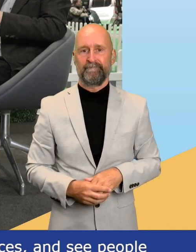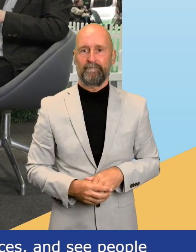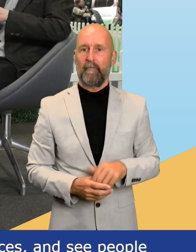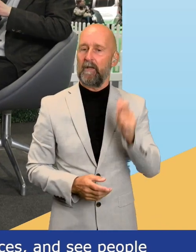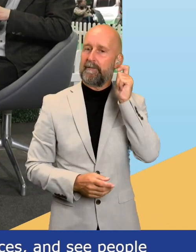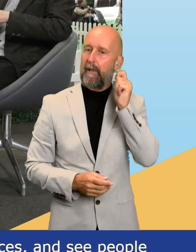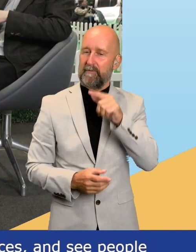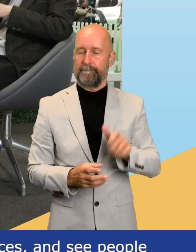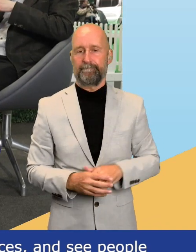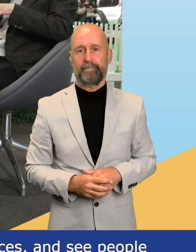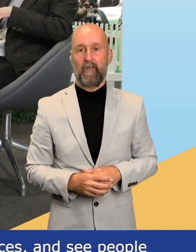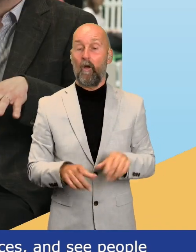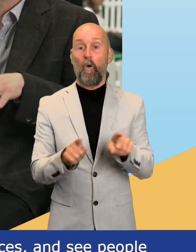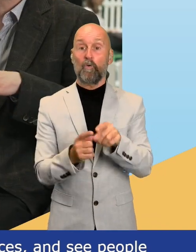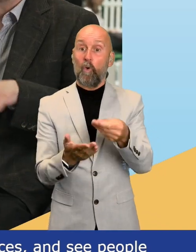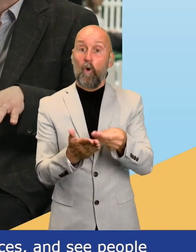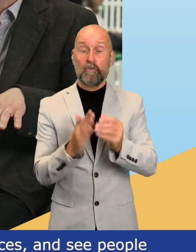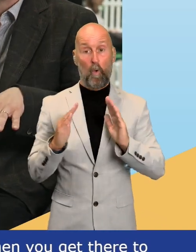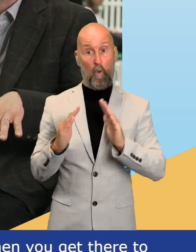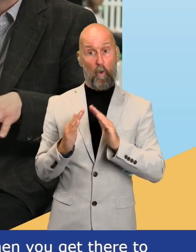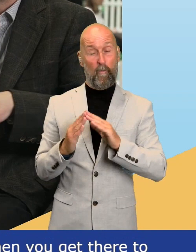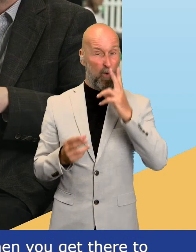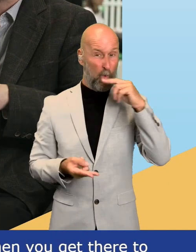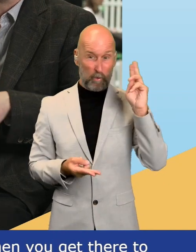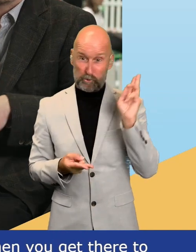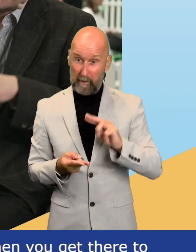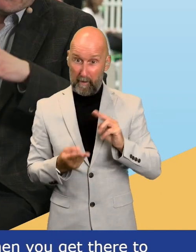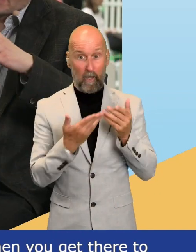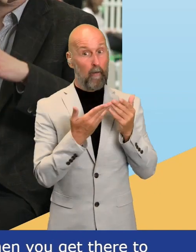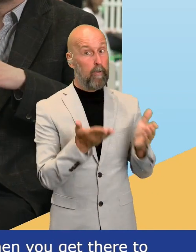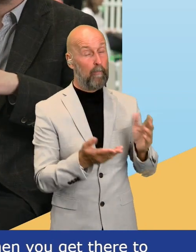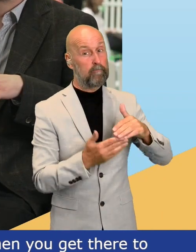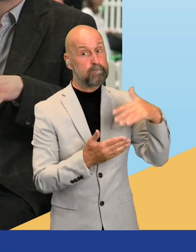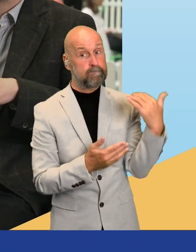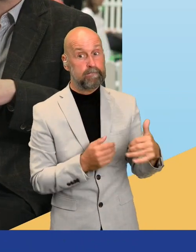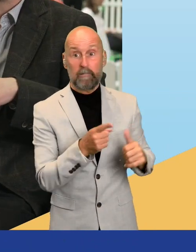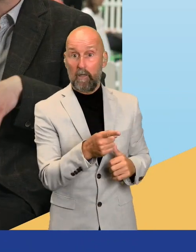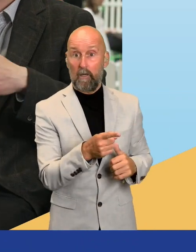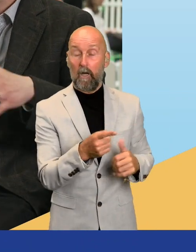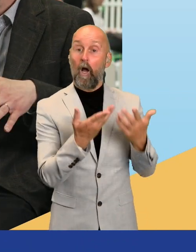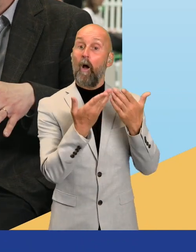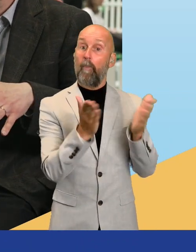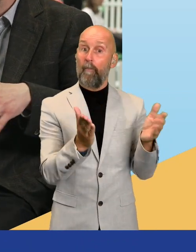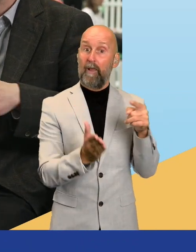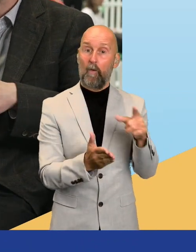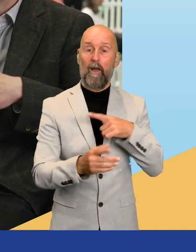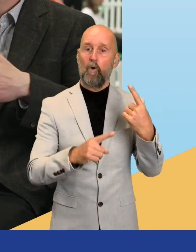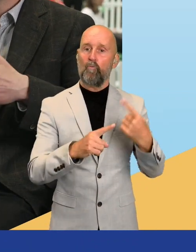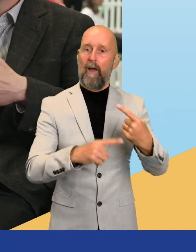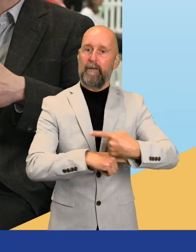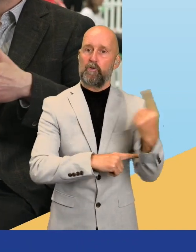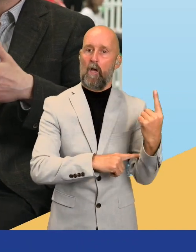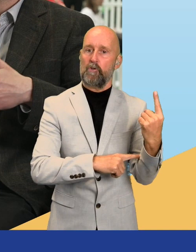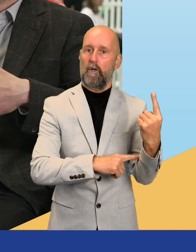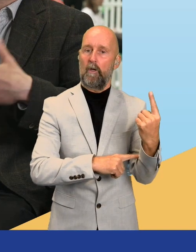It's not just convenience, it's cost. You know, charging at home is so much cheaper than using the public charger. Drastically cheaper. If you use the public charger network, particularly rapid chargers, often